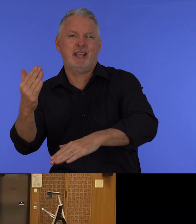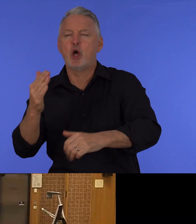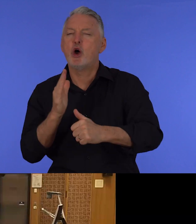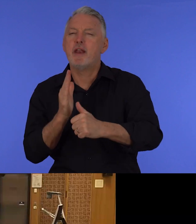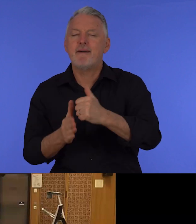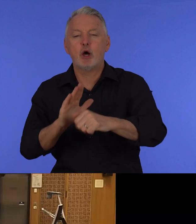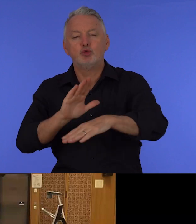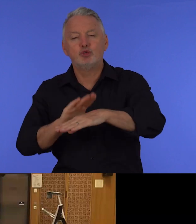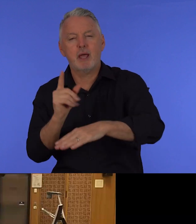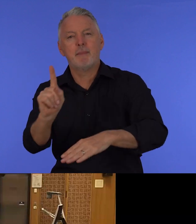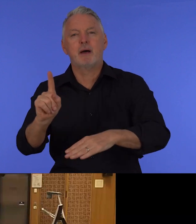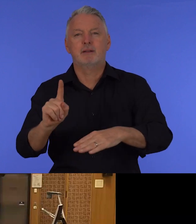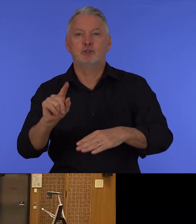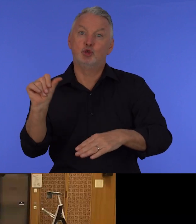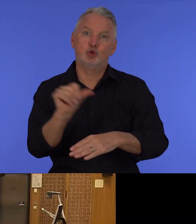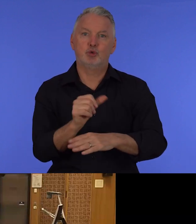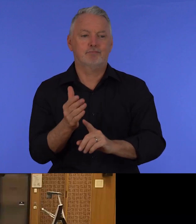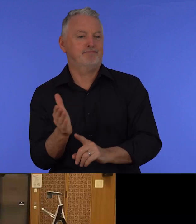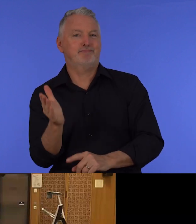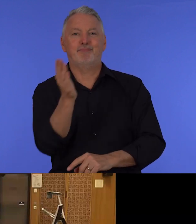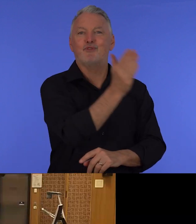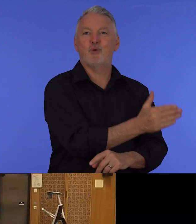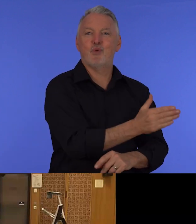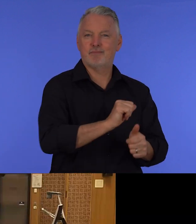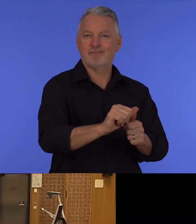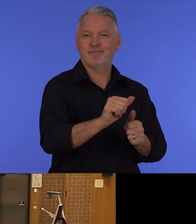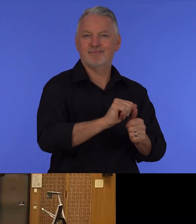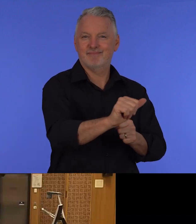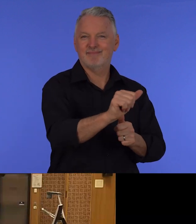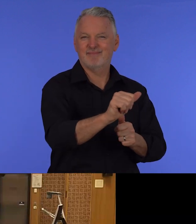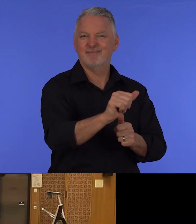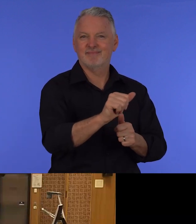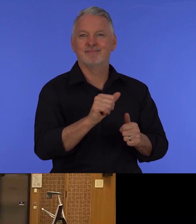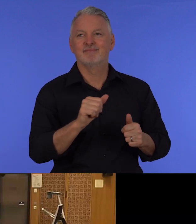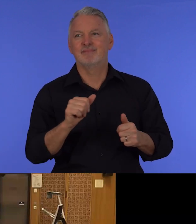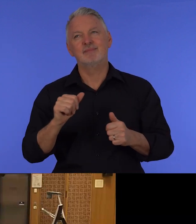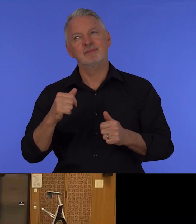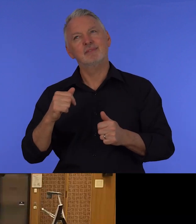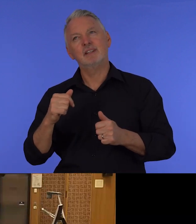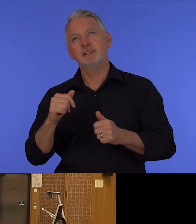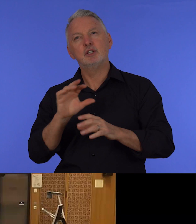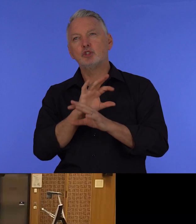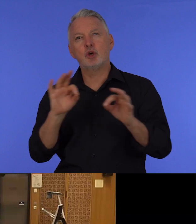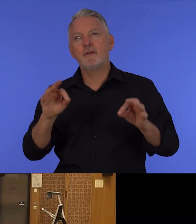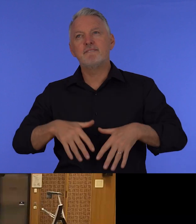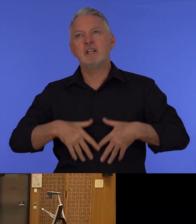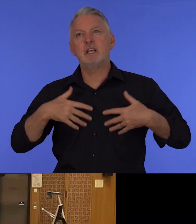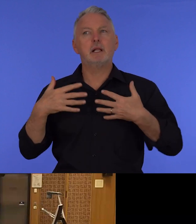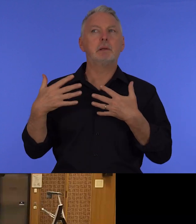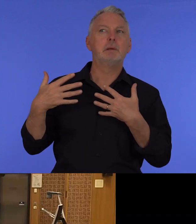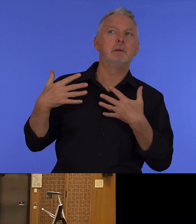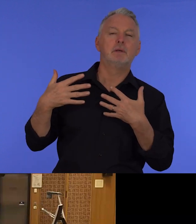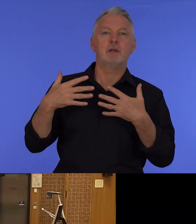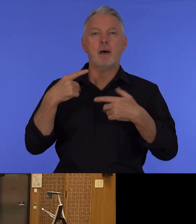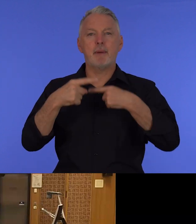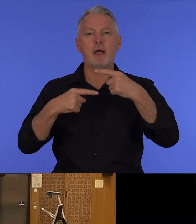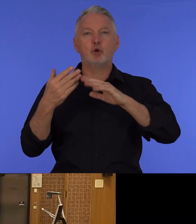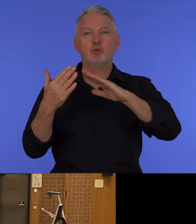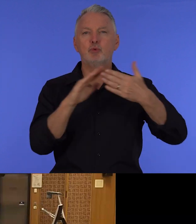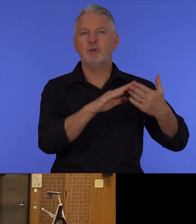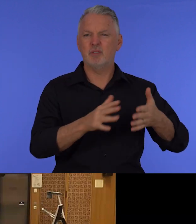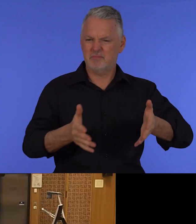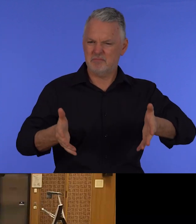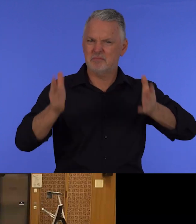There's so many opportunities we missed out on. I'm so glad we're there now. And the community can be much